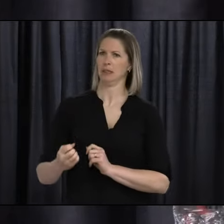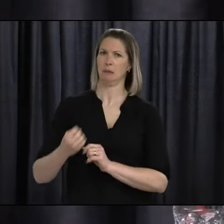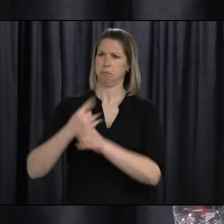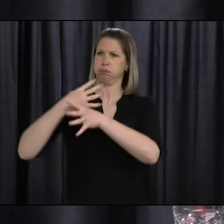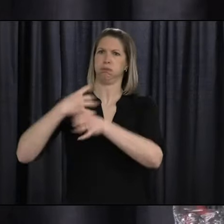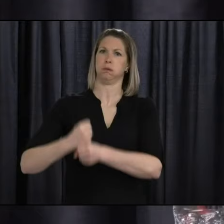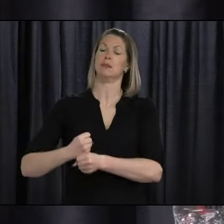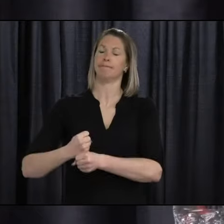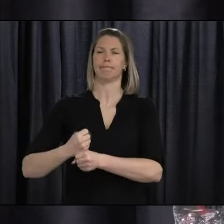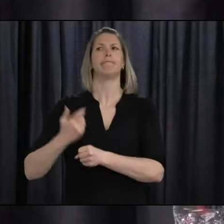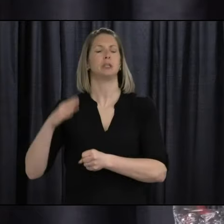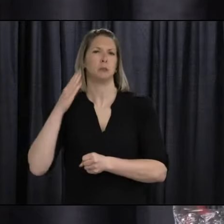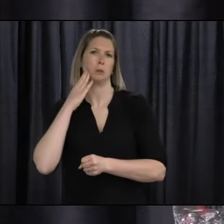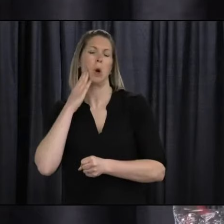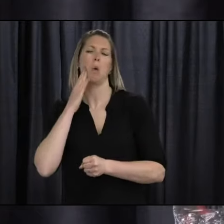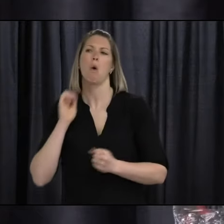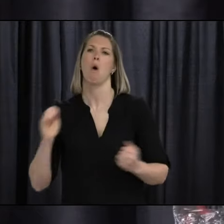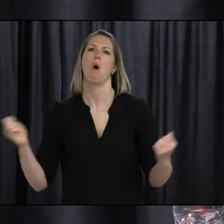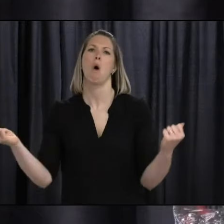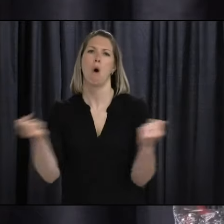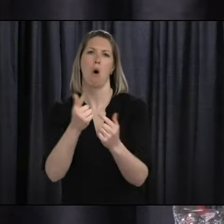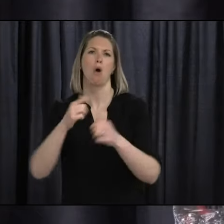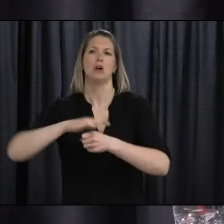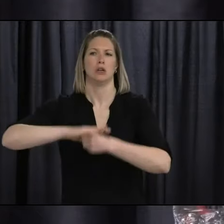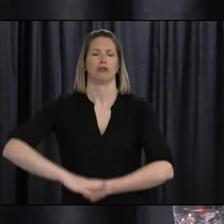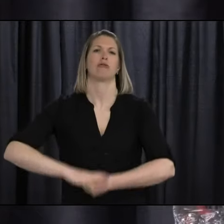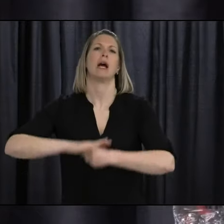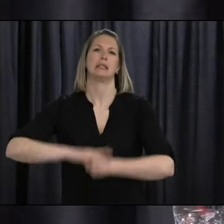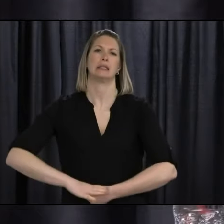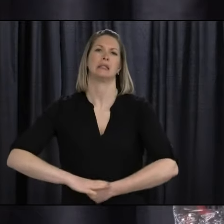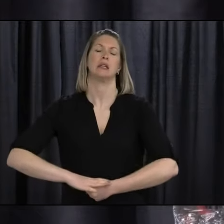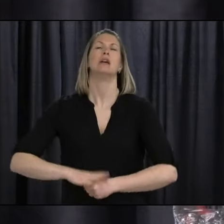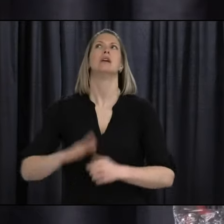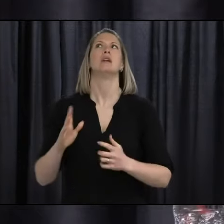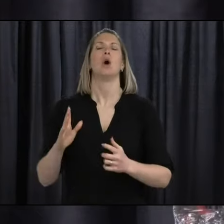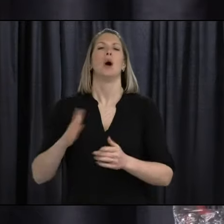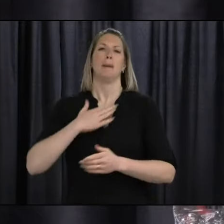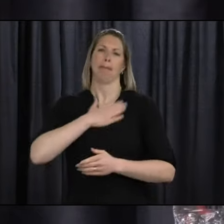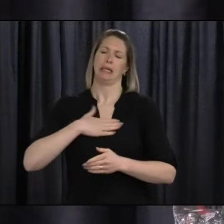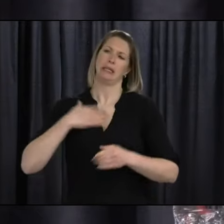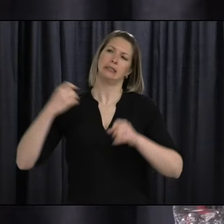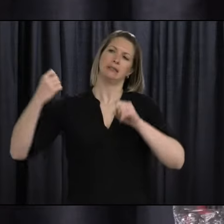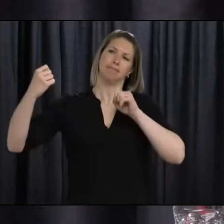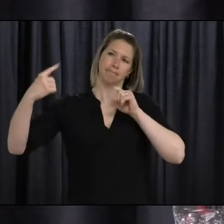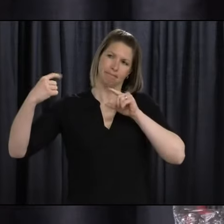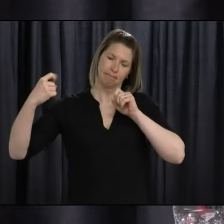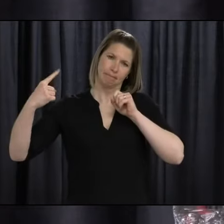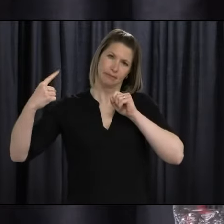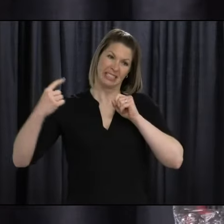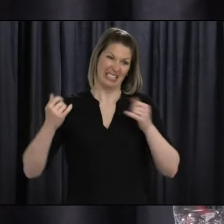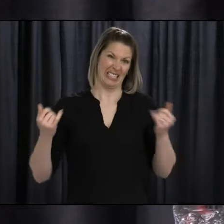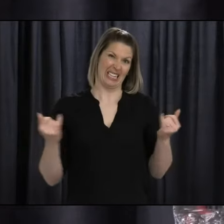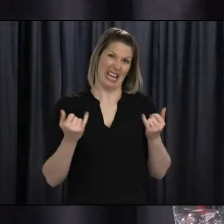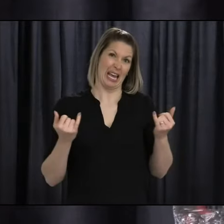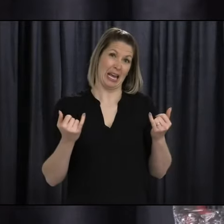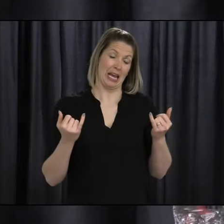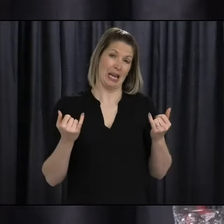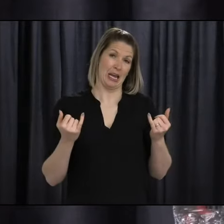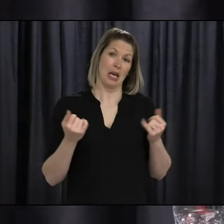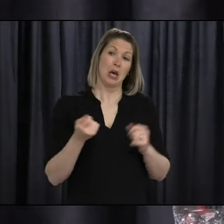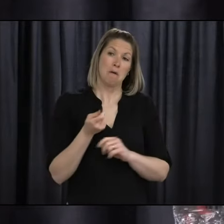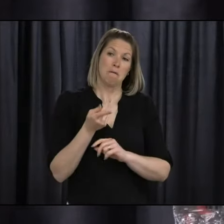appreciate the stress that everyone's under and are really trying to do our best to meet that. But interestingly, today I had several emails